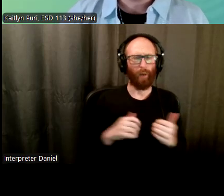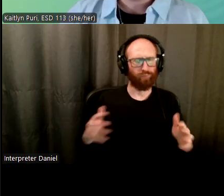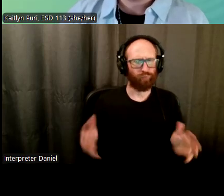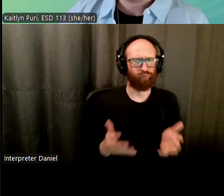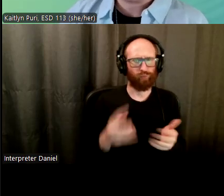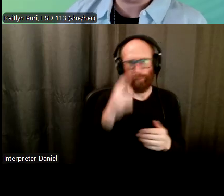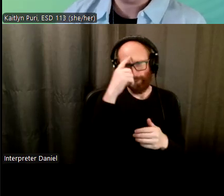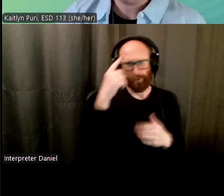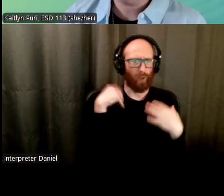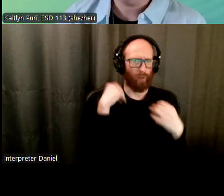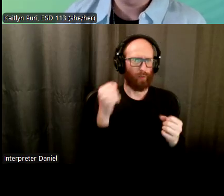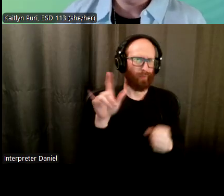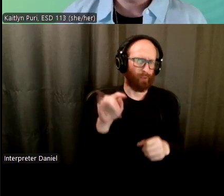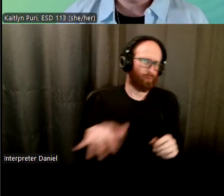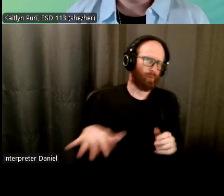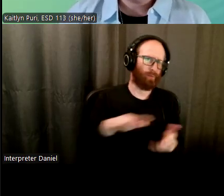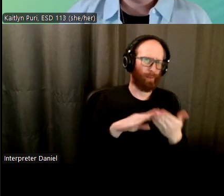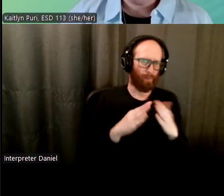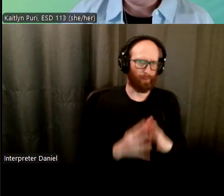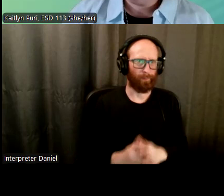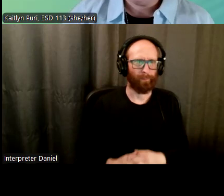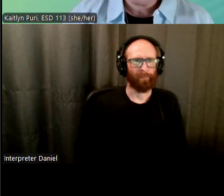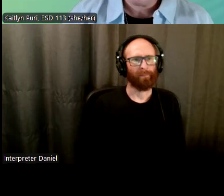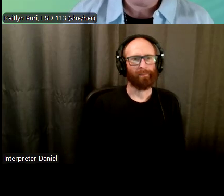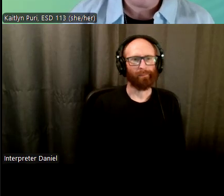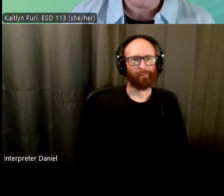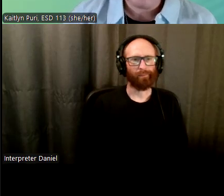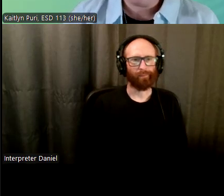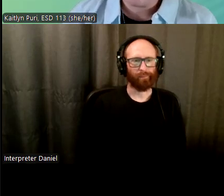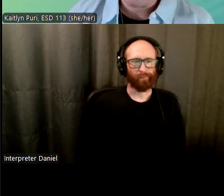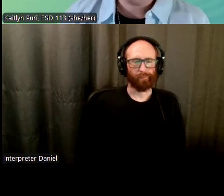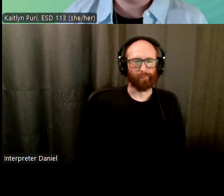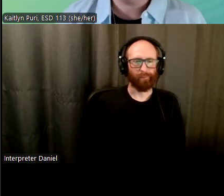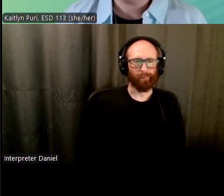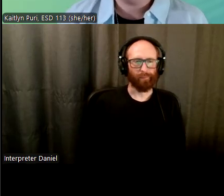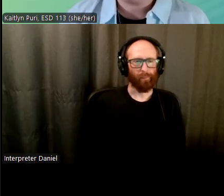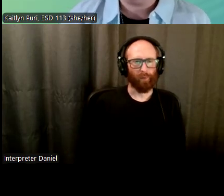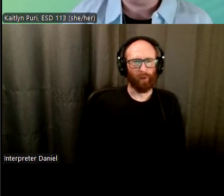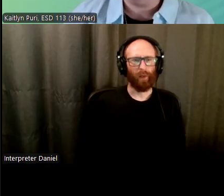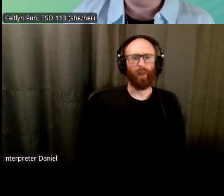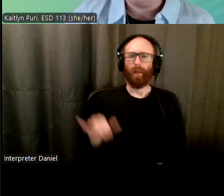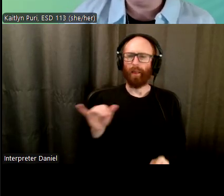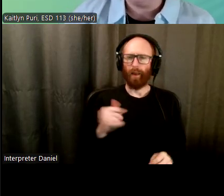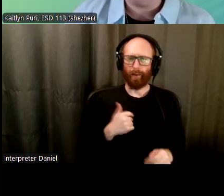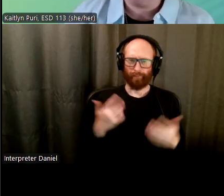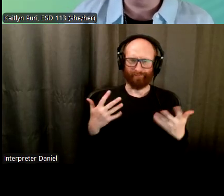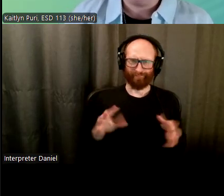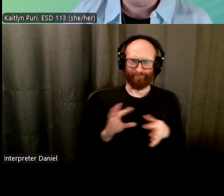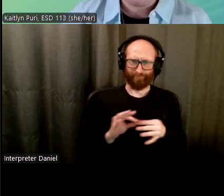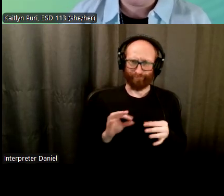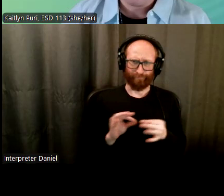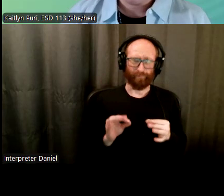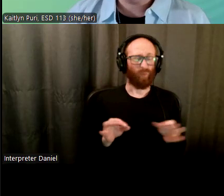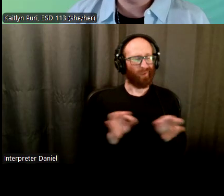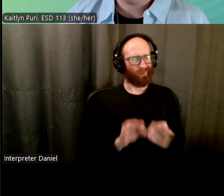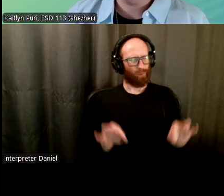the community. So it's very important to have, as I've said, to provide education to the